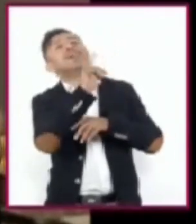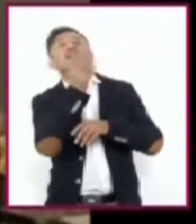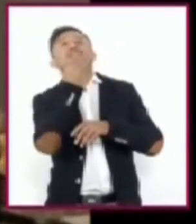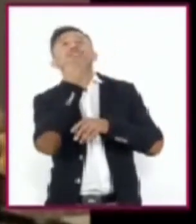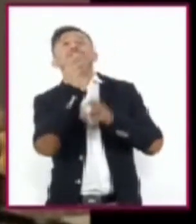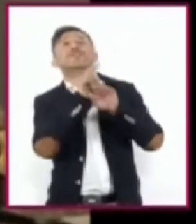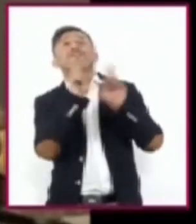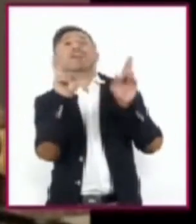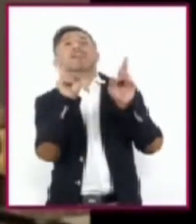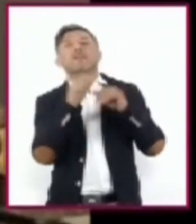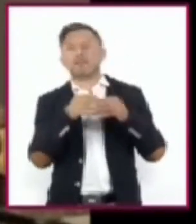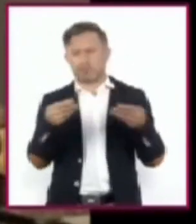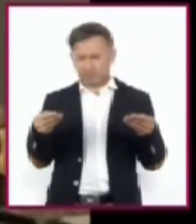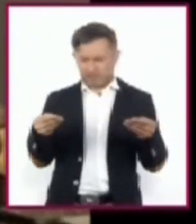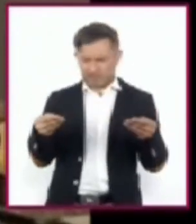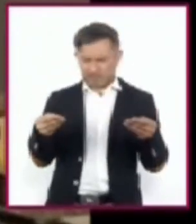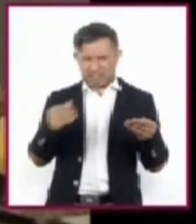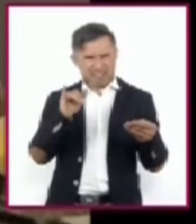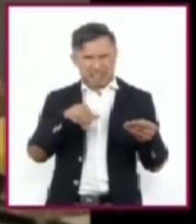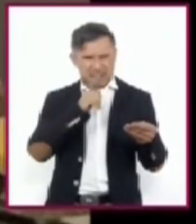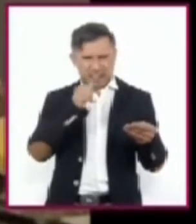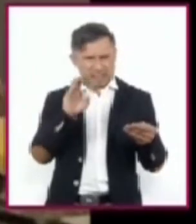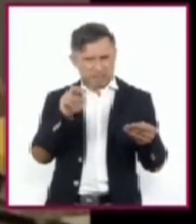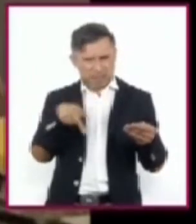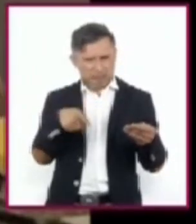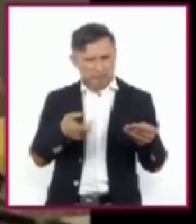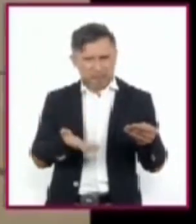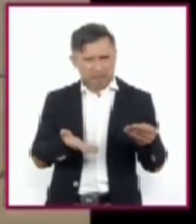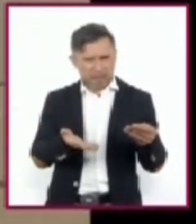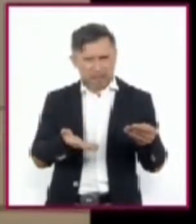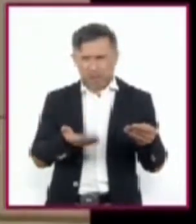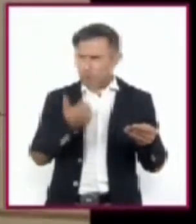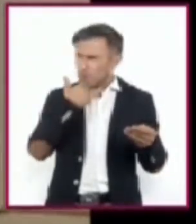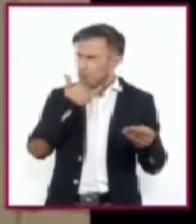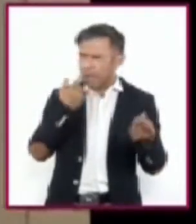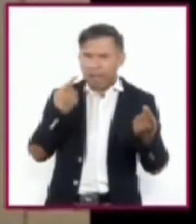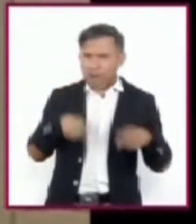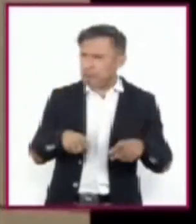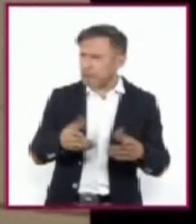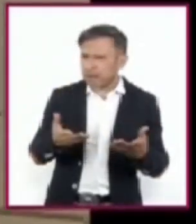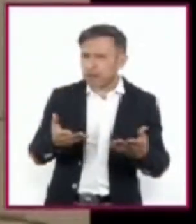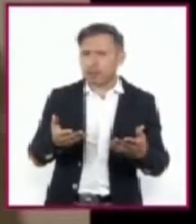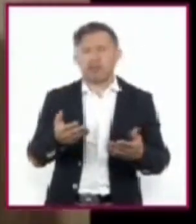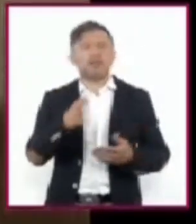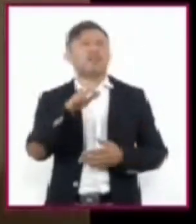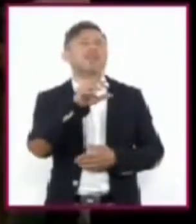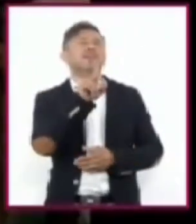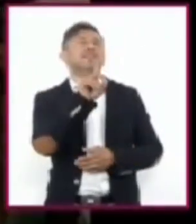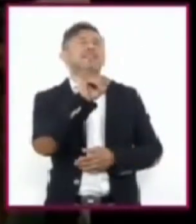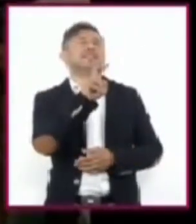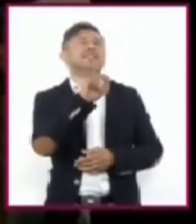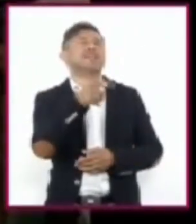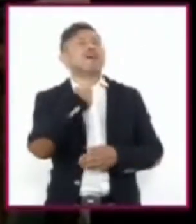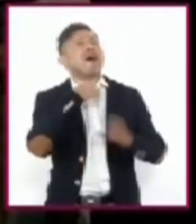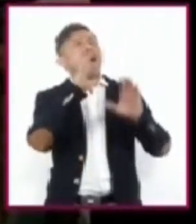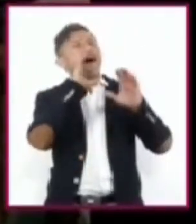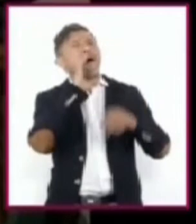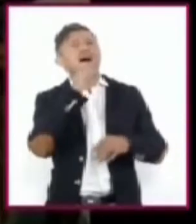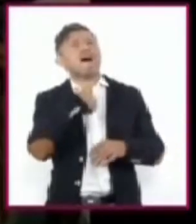This is not the map. What happened here? Dizzy, didn't you hear me calling